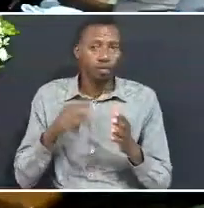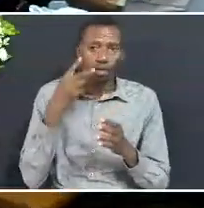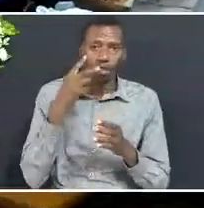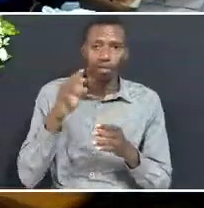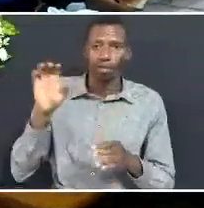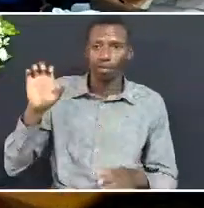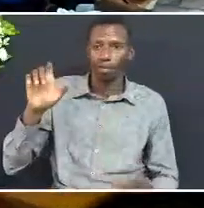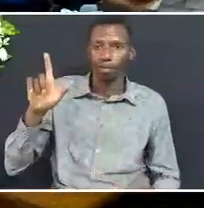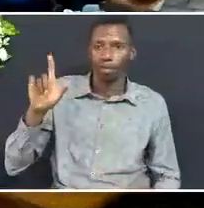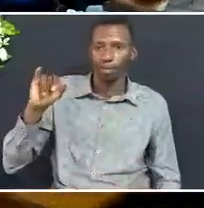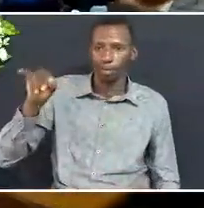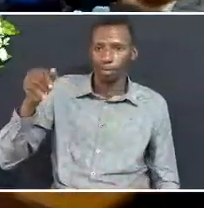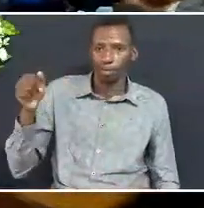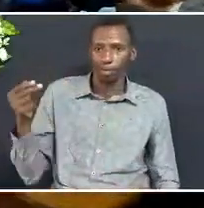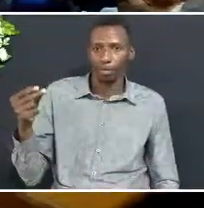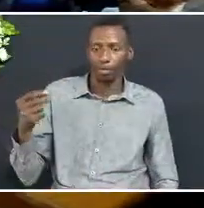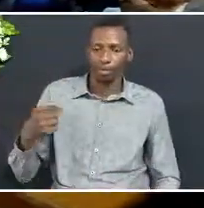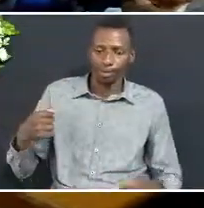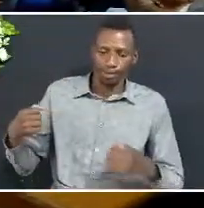challenging